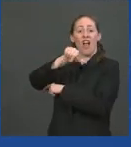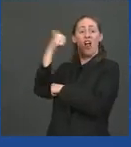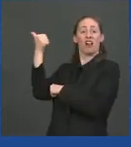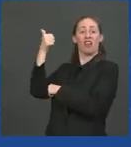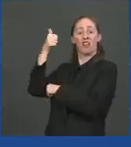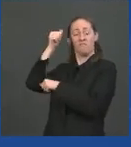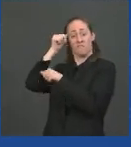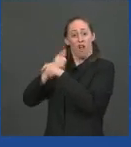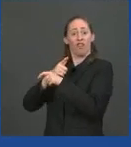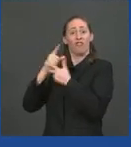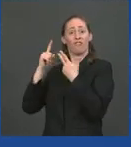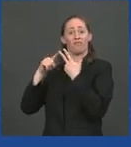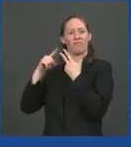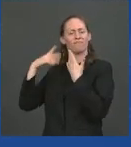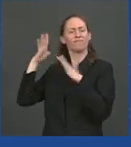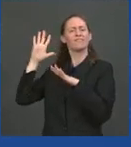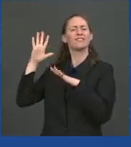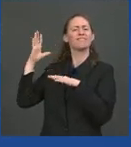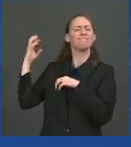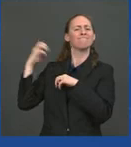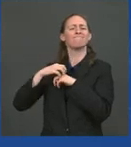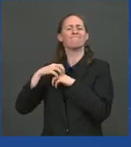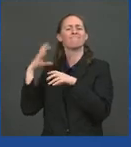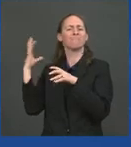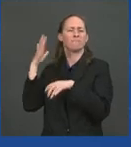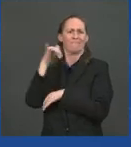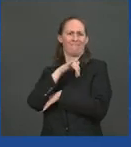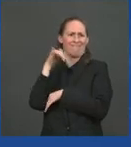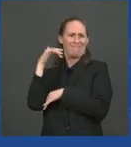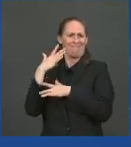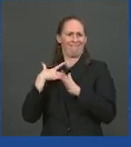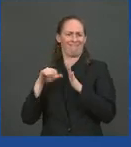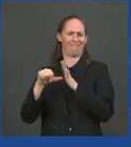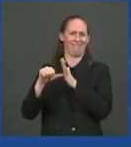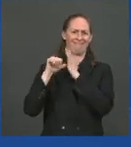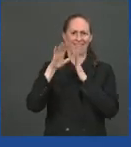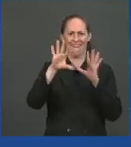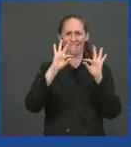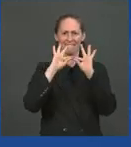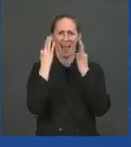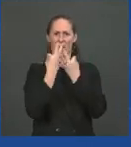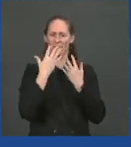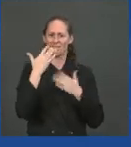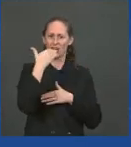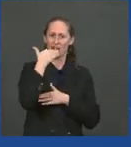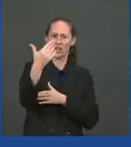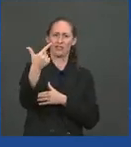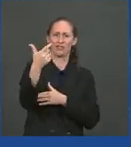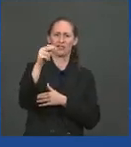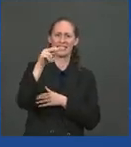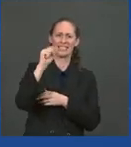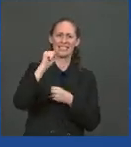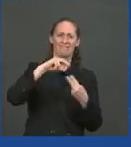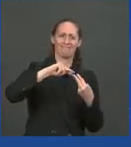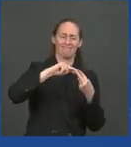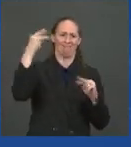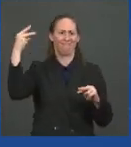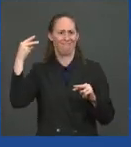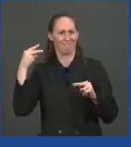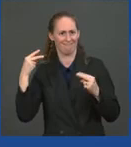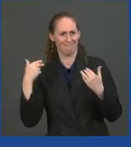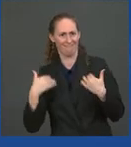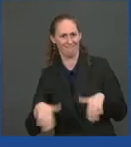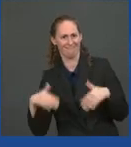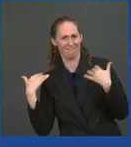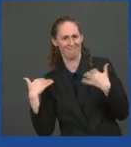man. I think you won the gene pool. And you still got two more, right? And sons living the dream of